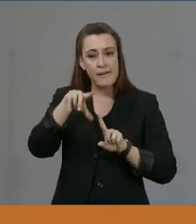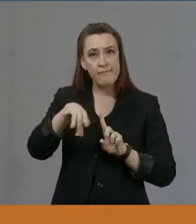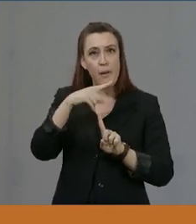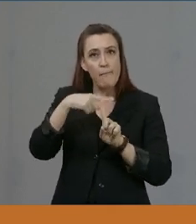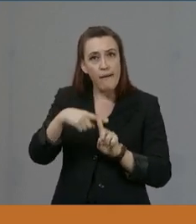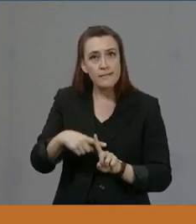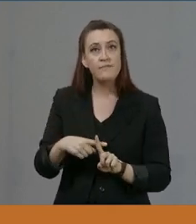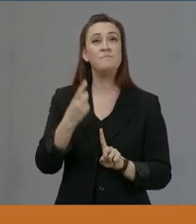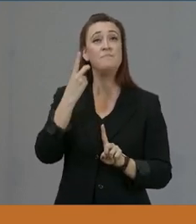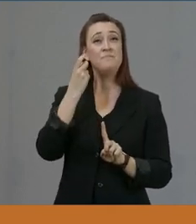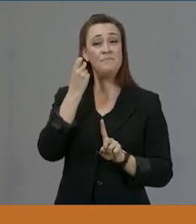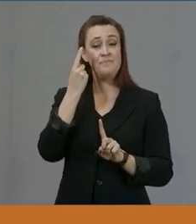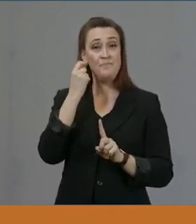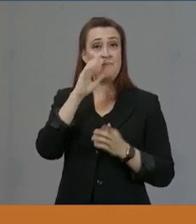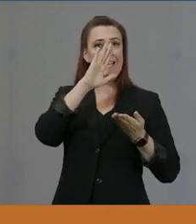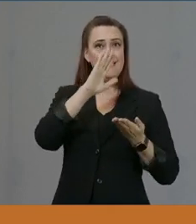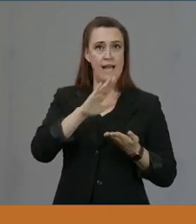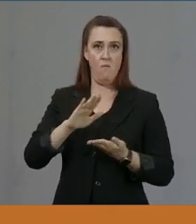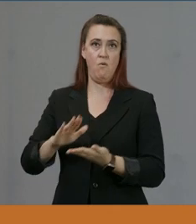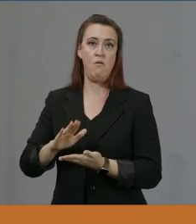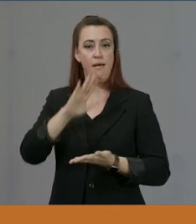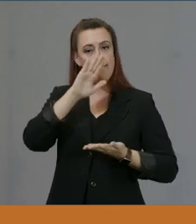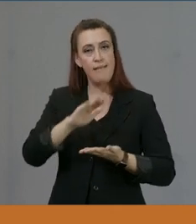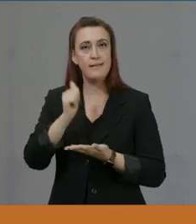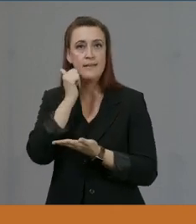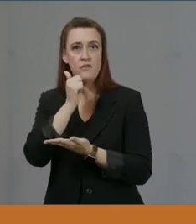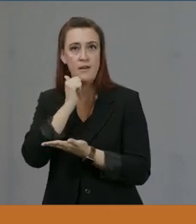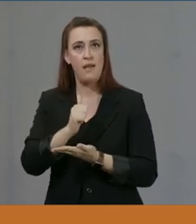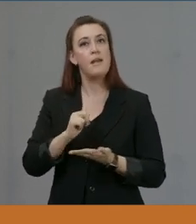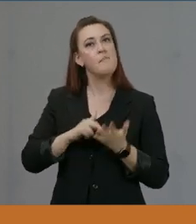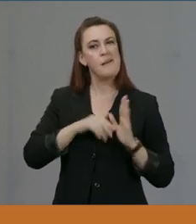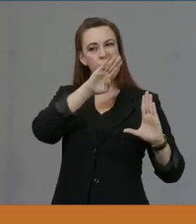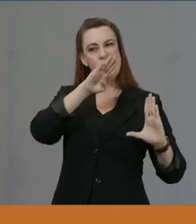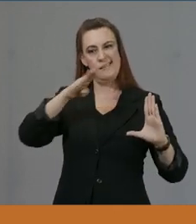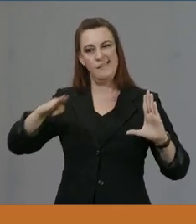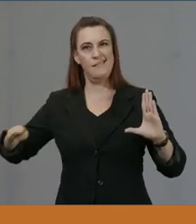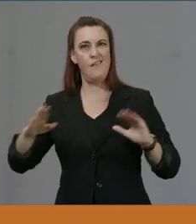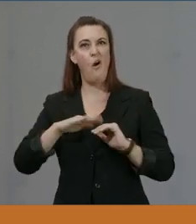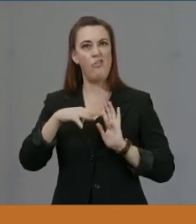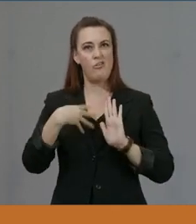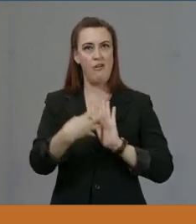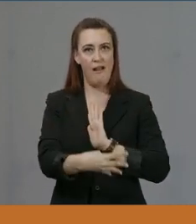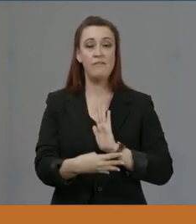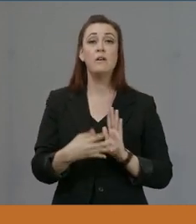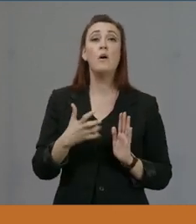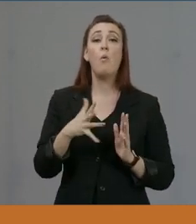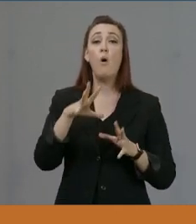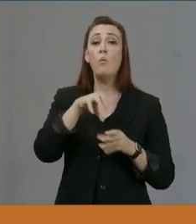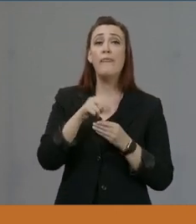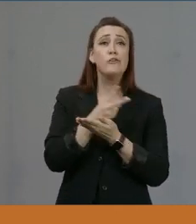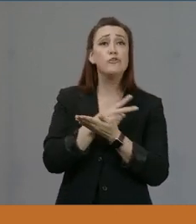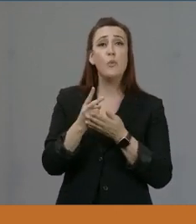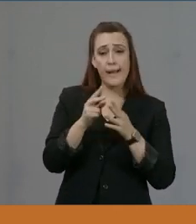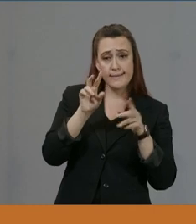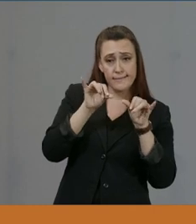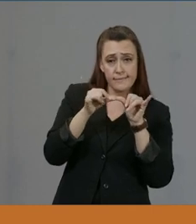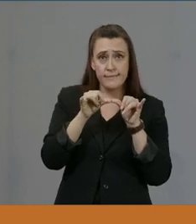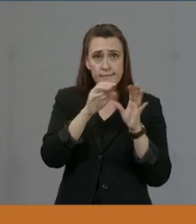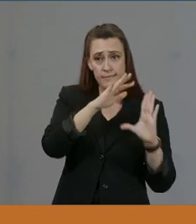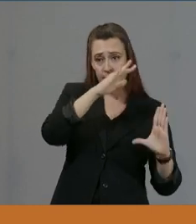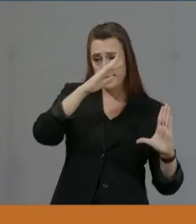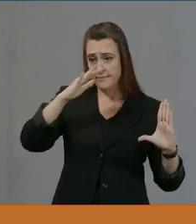Downward trajectory is what you're looking for of documented cases within a 14-day period or a